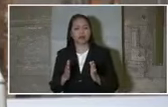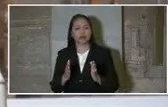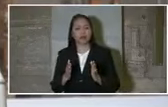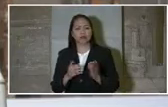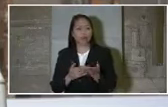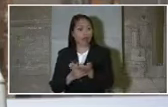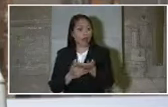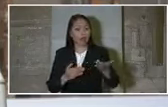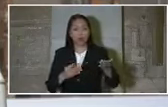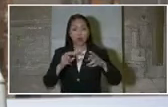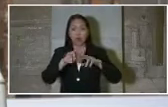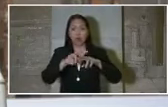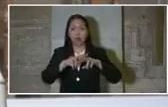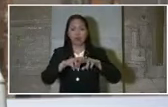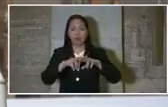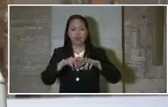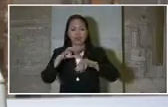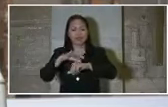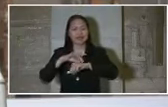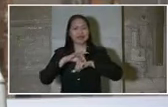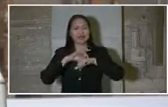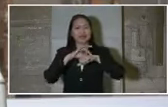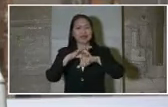"You are the salt of the earth.